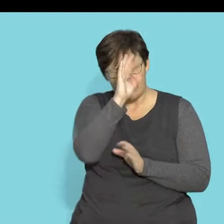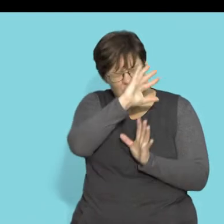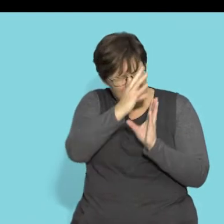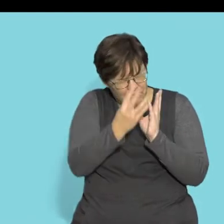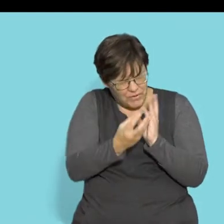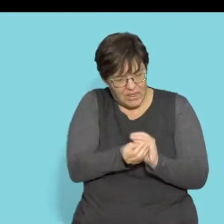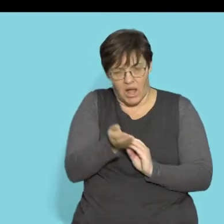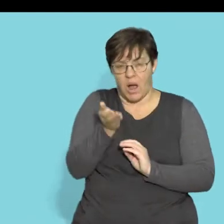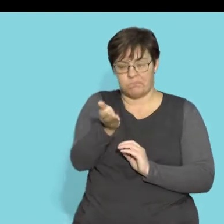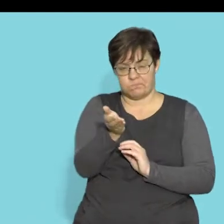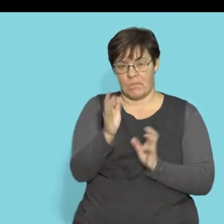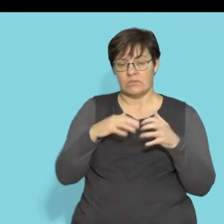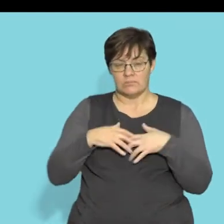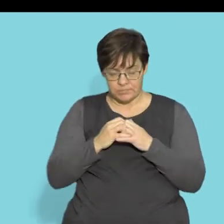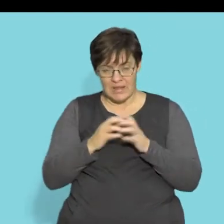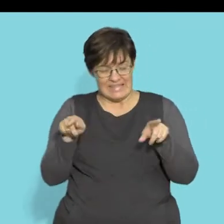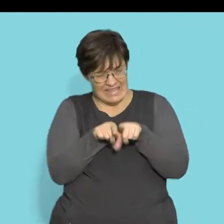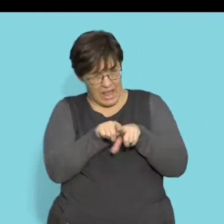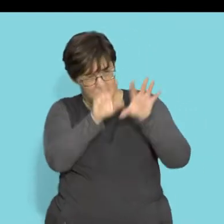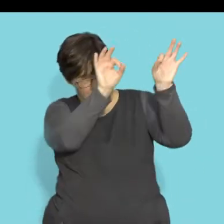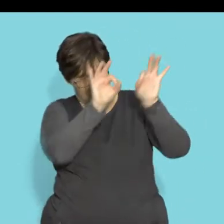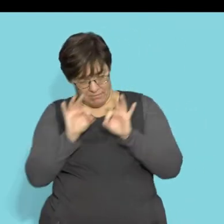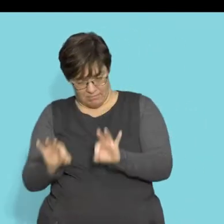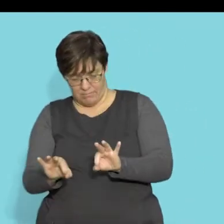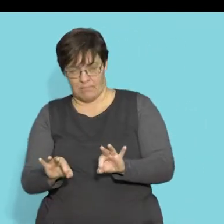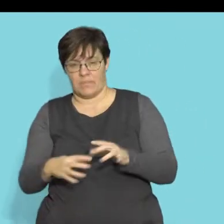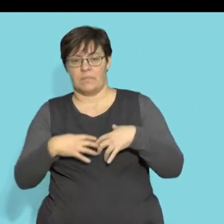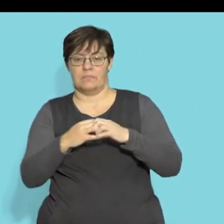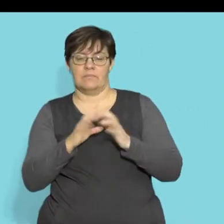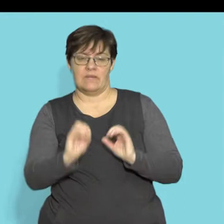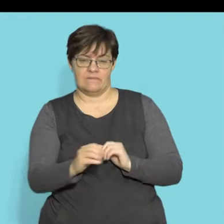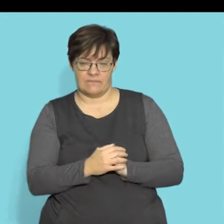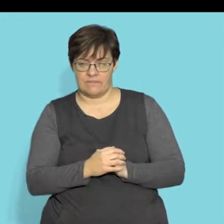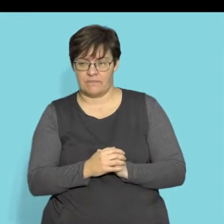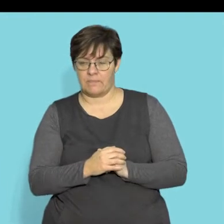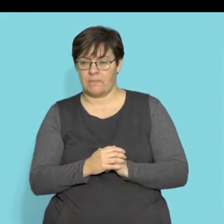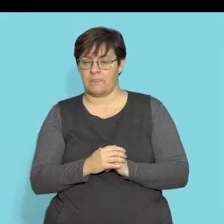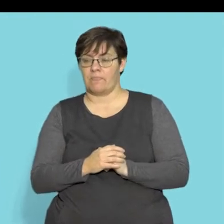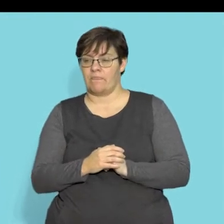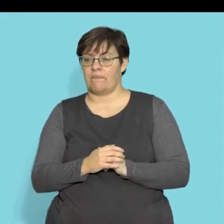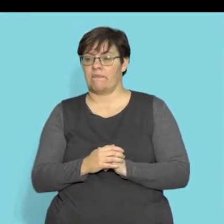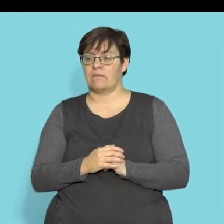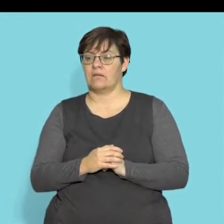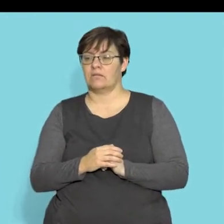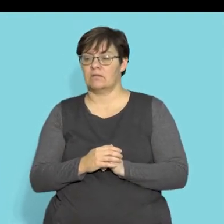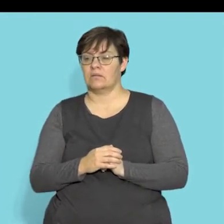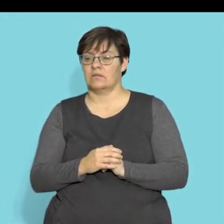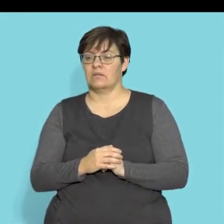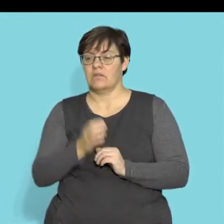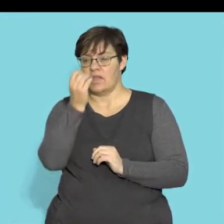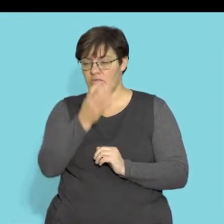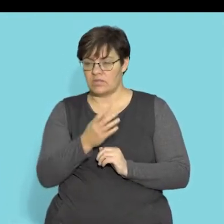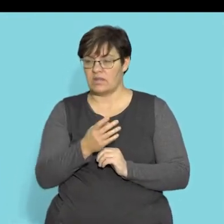genetic information to create another copy of that individual. So we say that the nucleus contains the